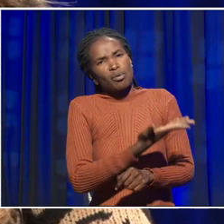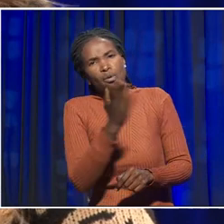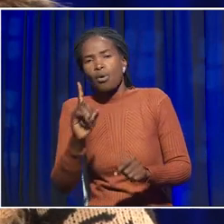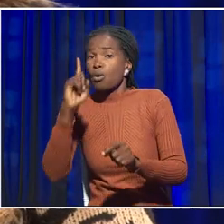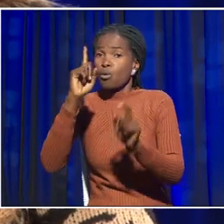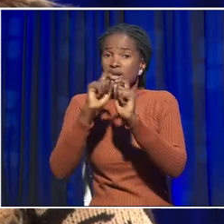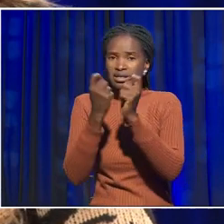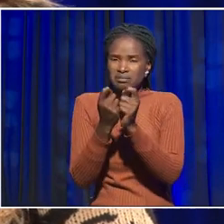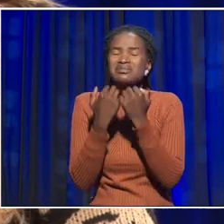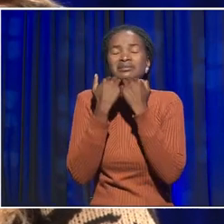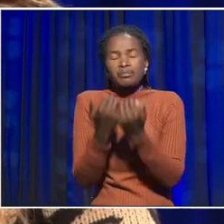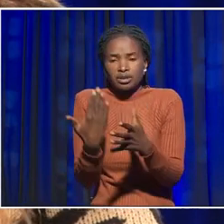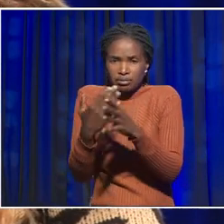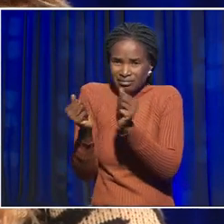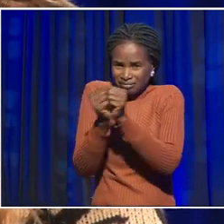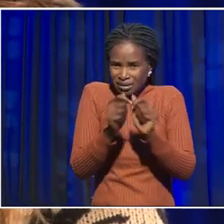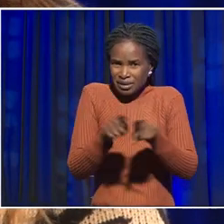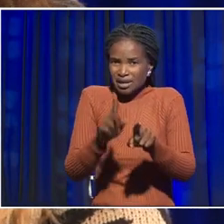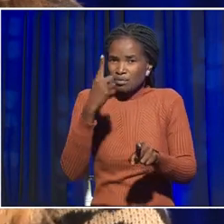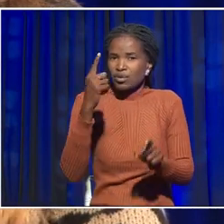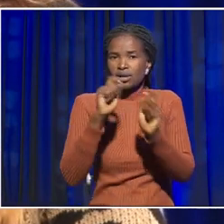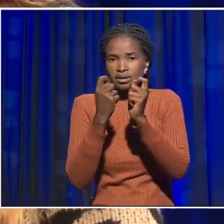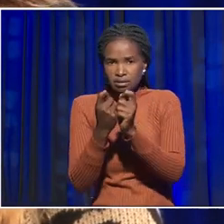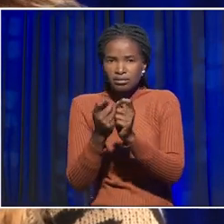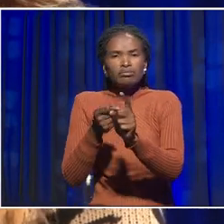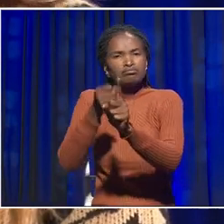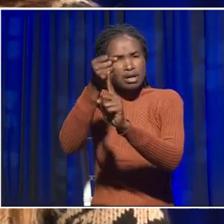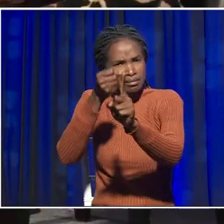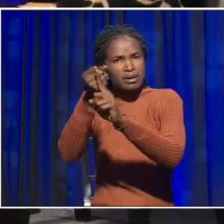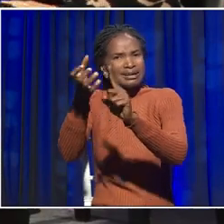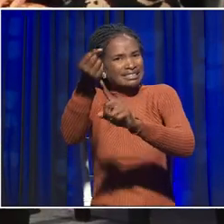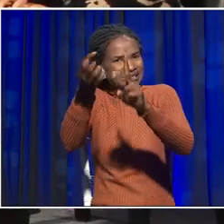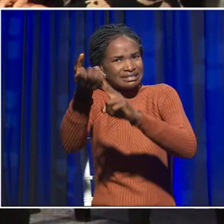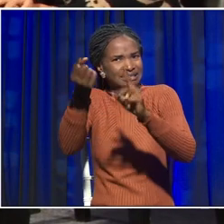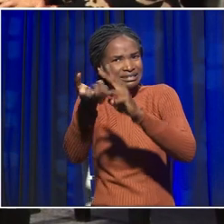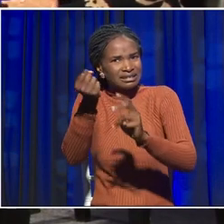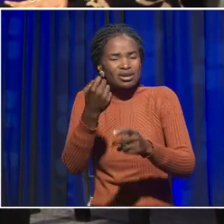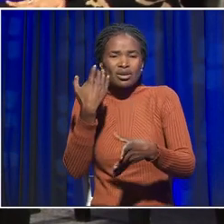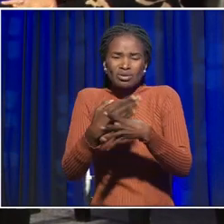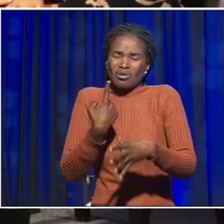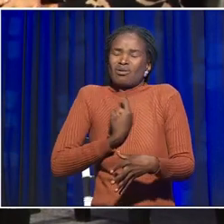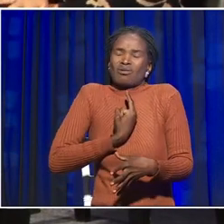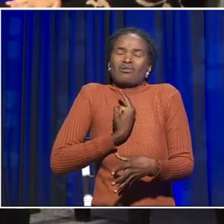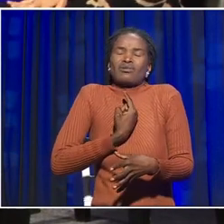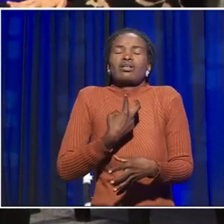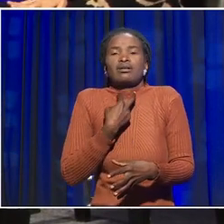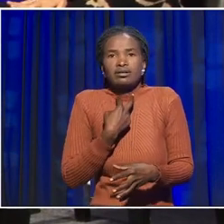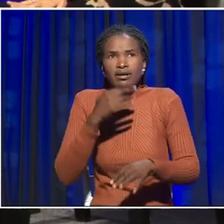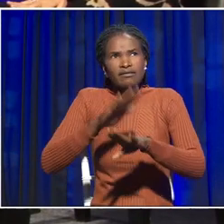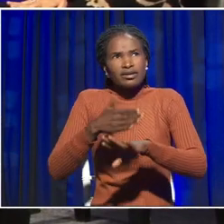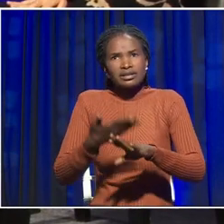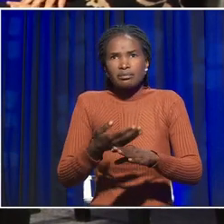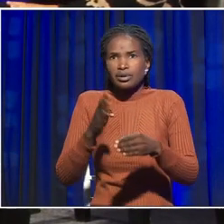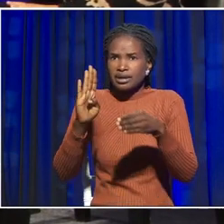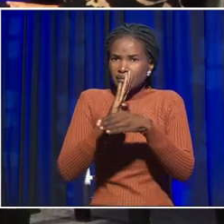and we better stick together to actually go far, to your point. And to that, I think I put together a great example of a